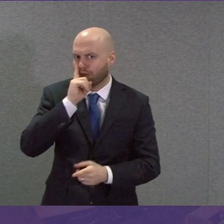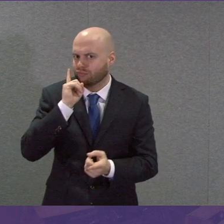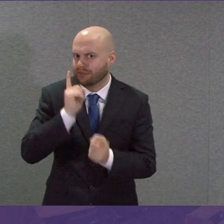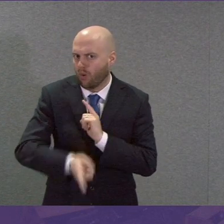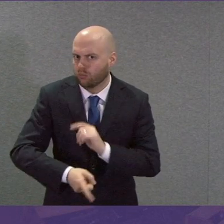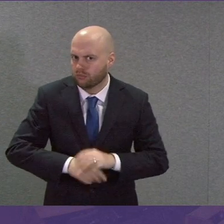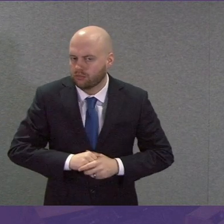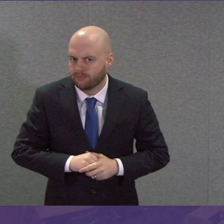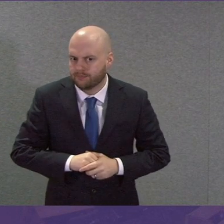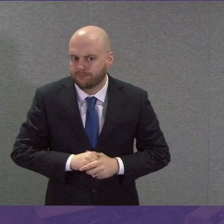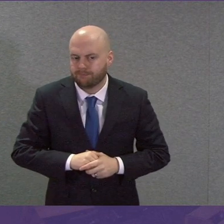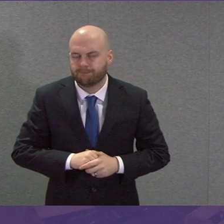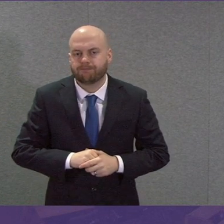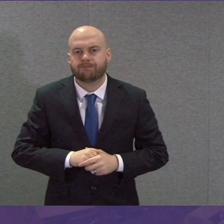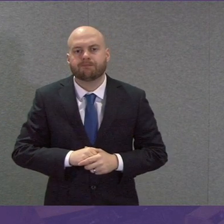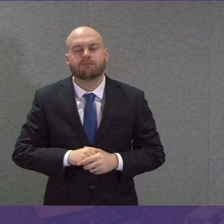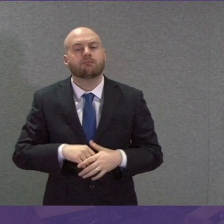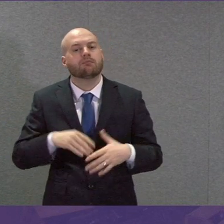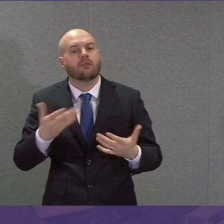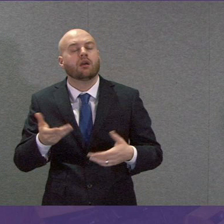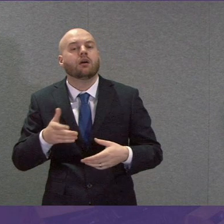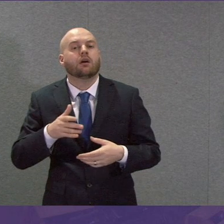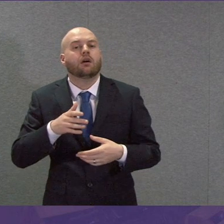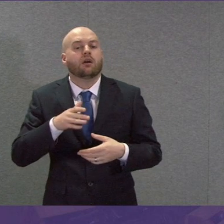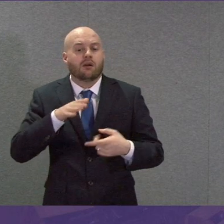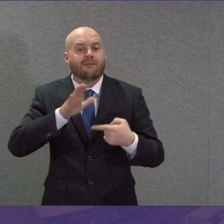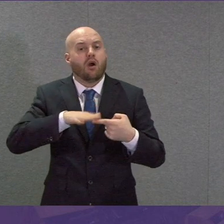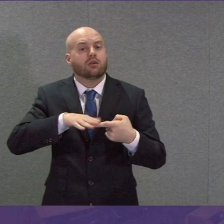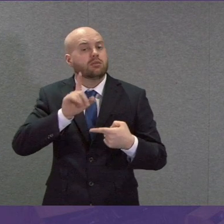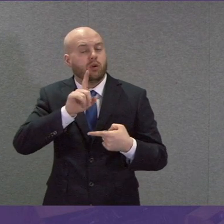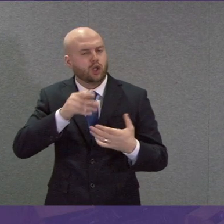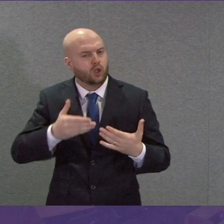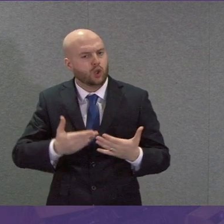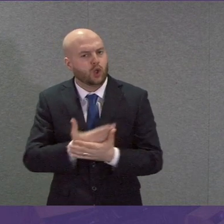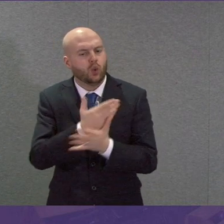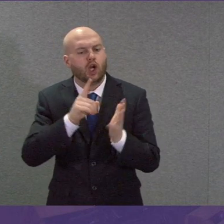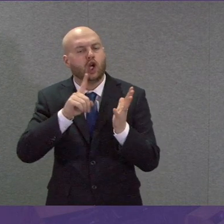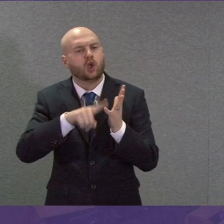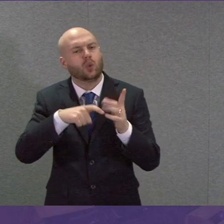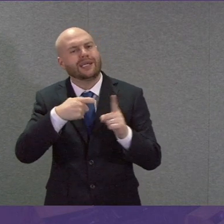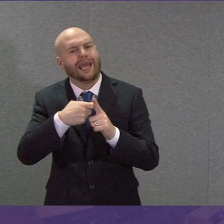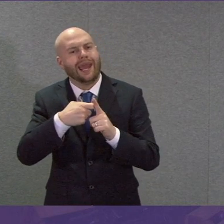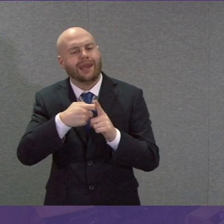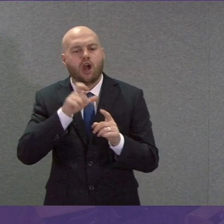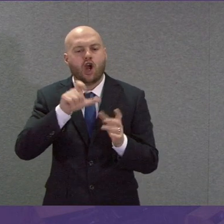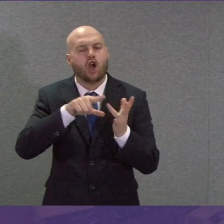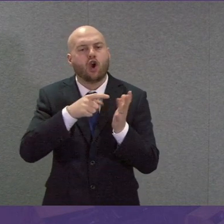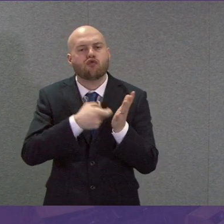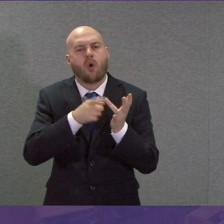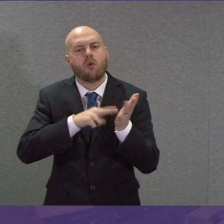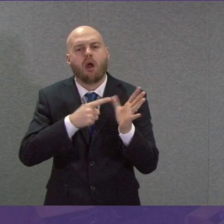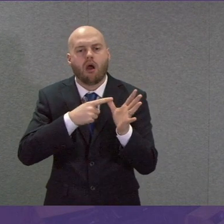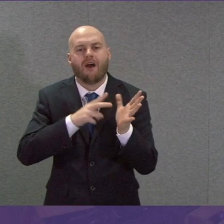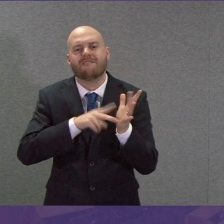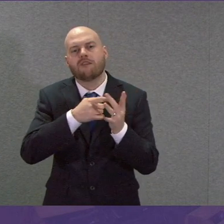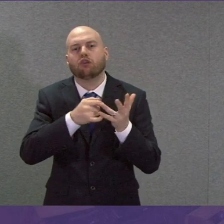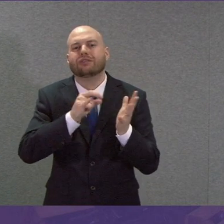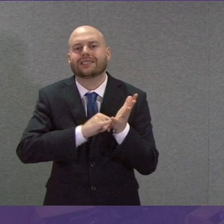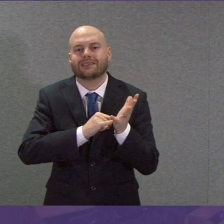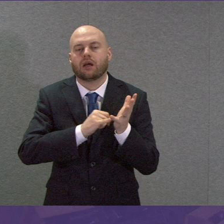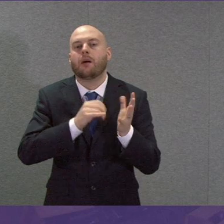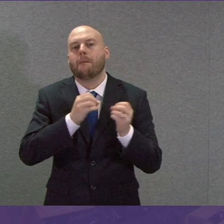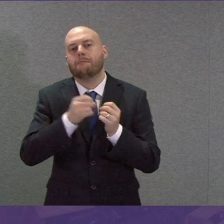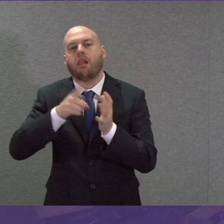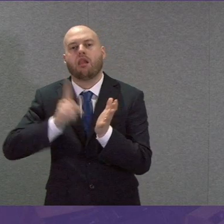tranche of these comes in the UK coronavirus bill, for which the Scottish Government will recommend granting legislative consent. The